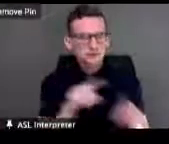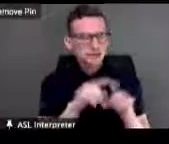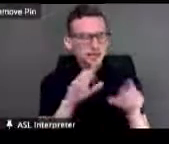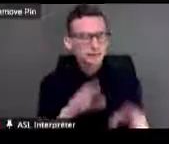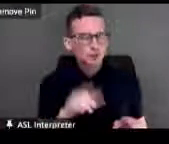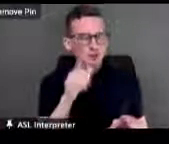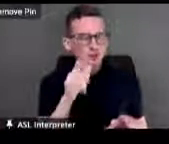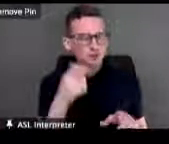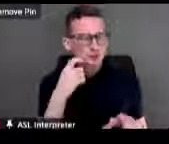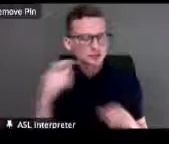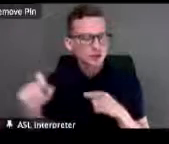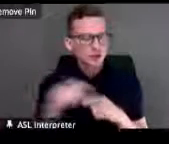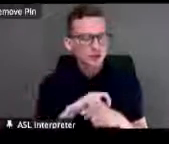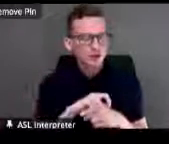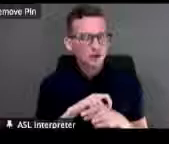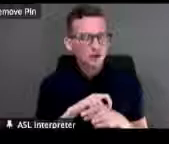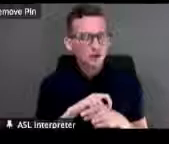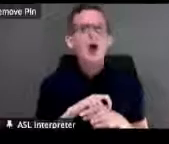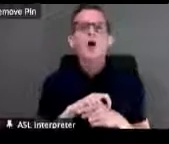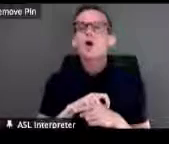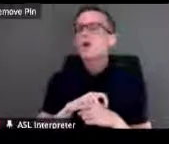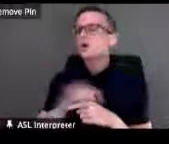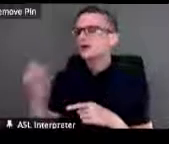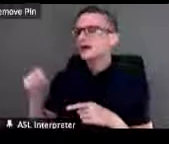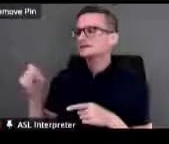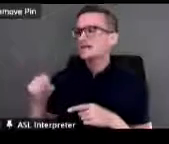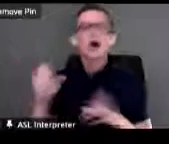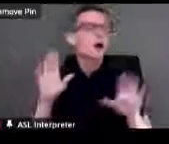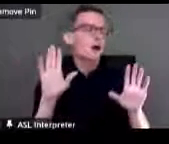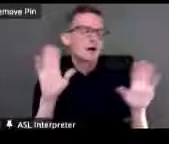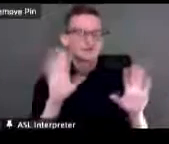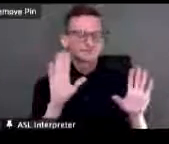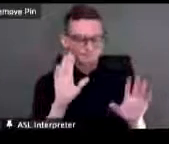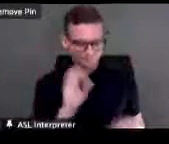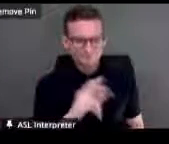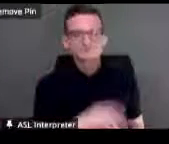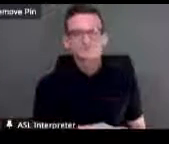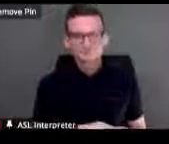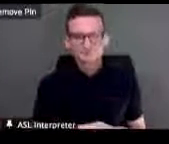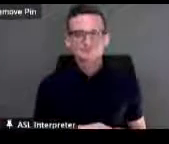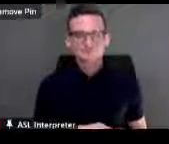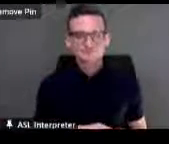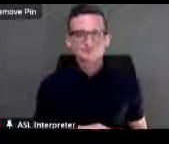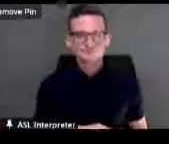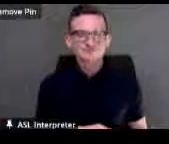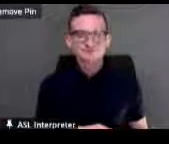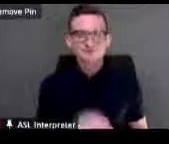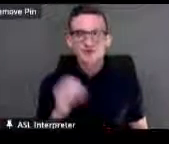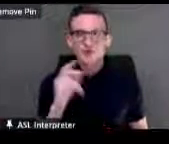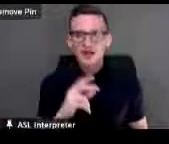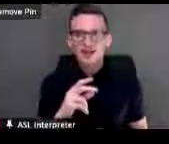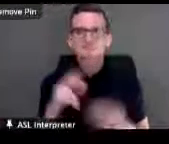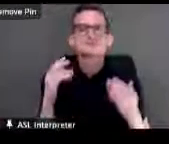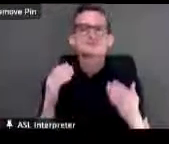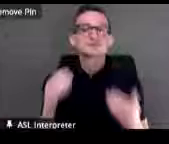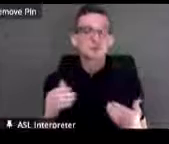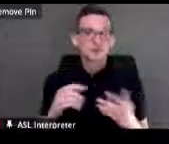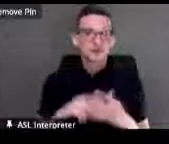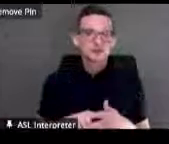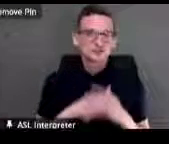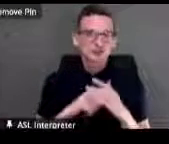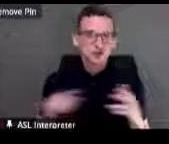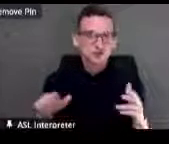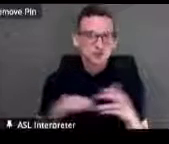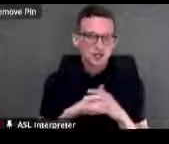just called in? I think. Yes. Yes, it is. Okay. All right. Let's go ahead and let's just